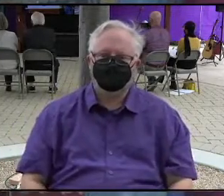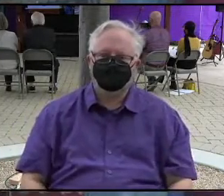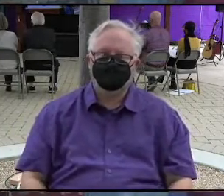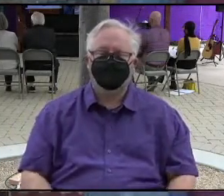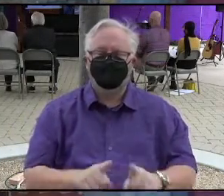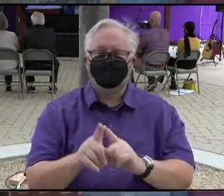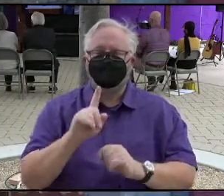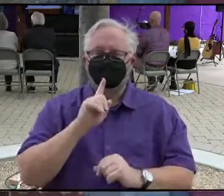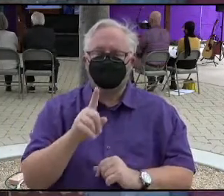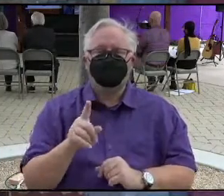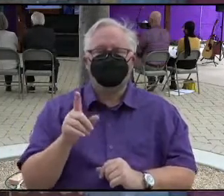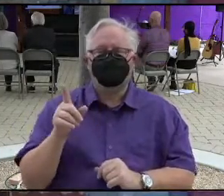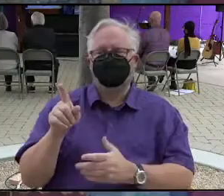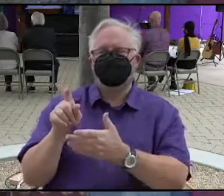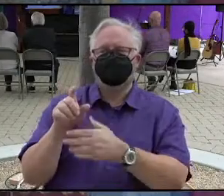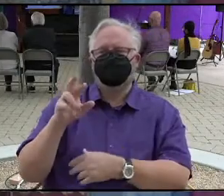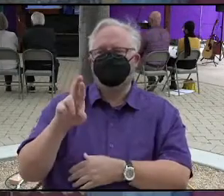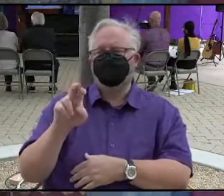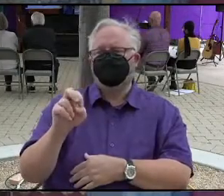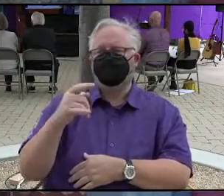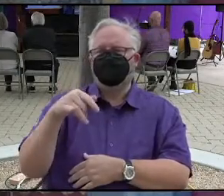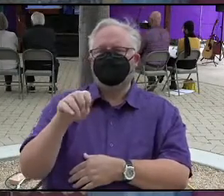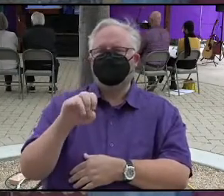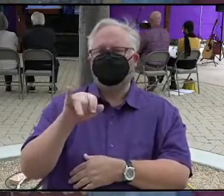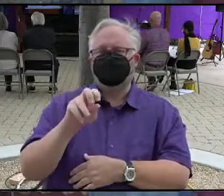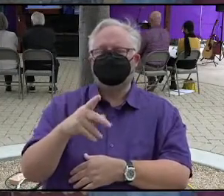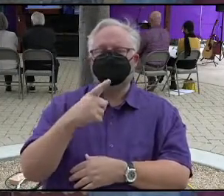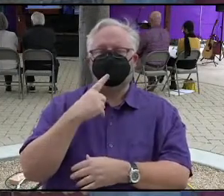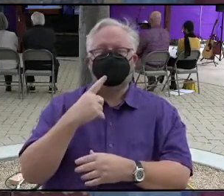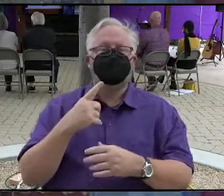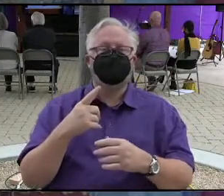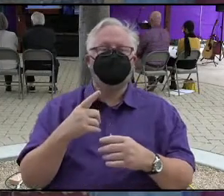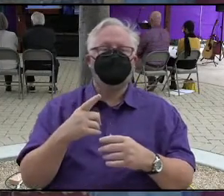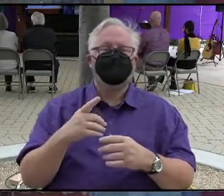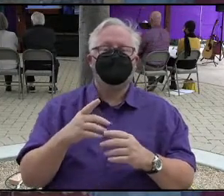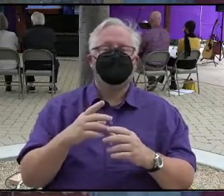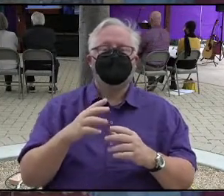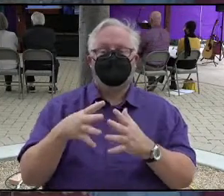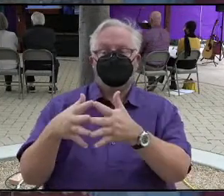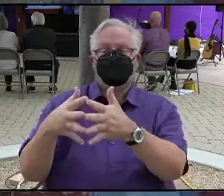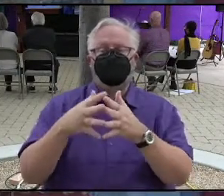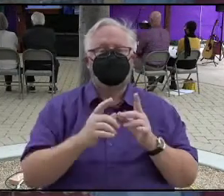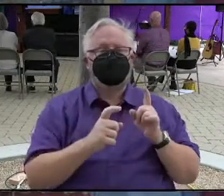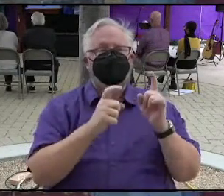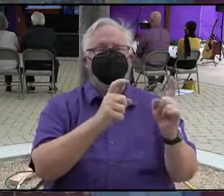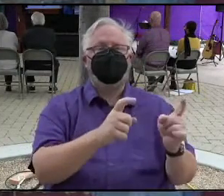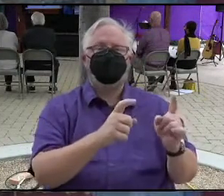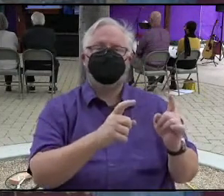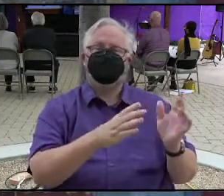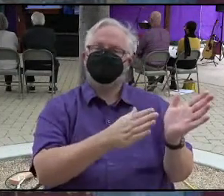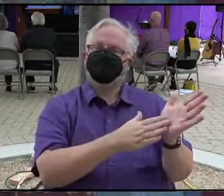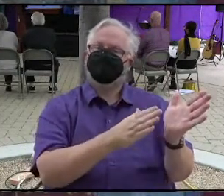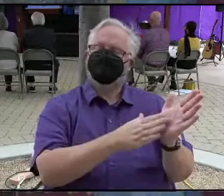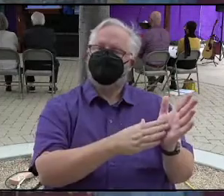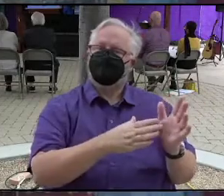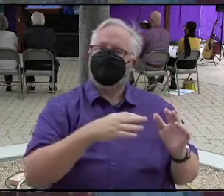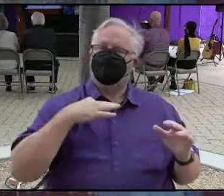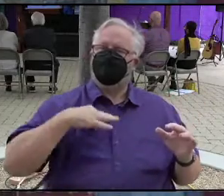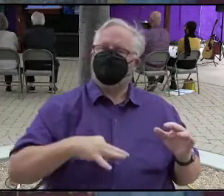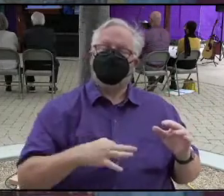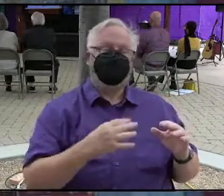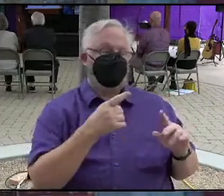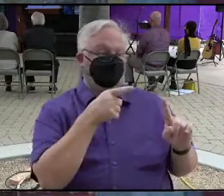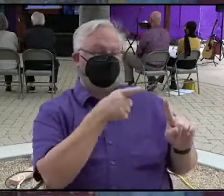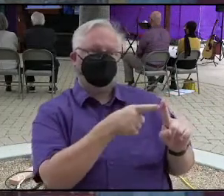It's also true, he says, that America bestows merit and privilege to certain classes of whites more than